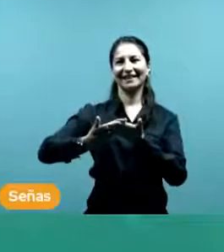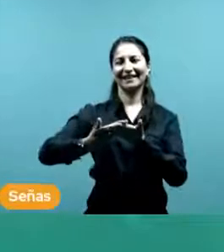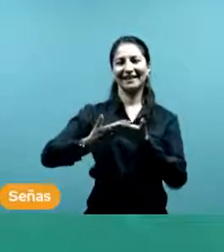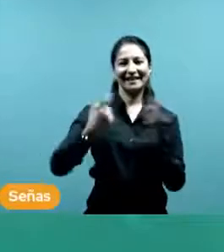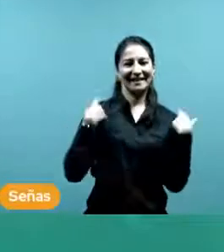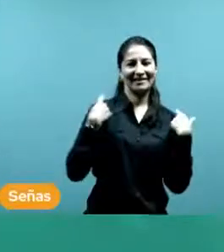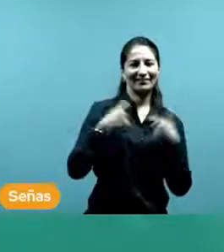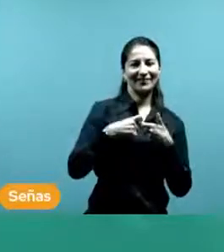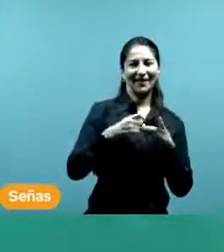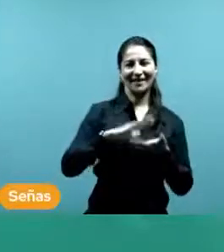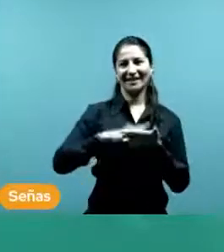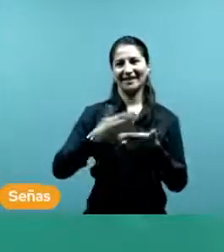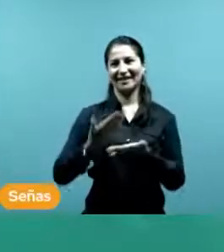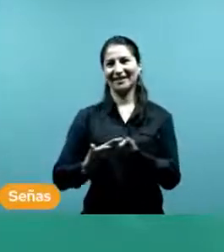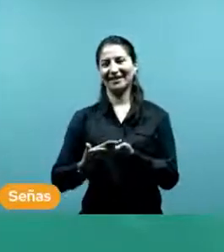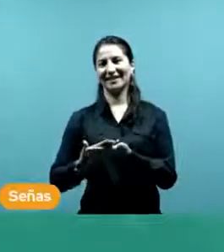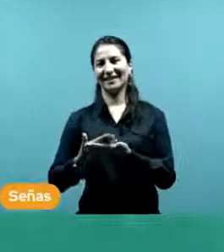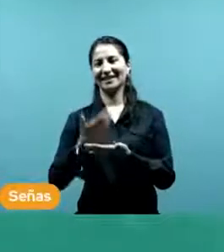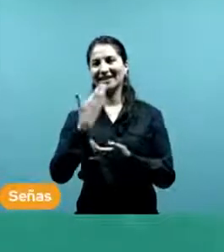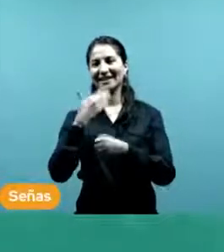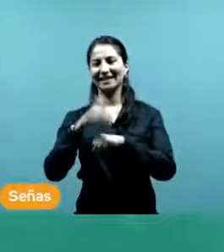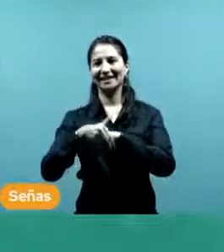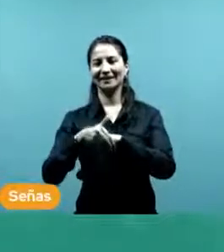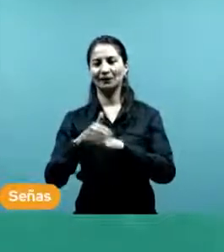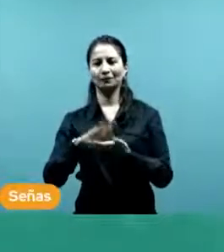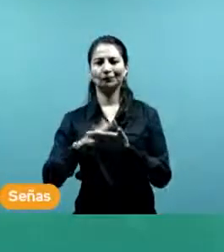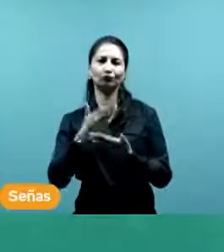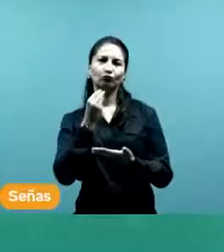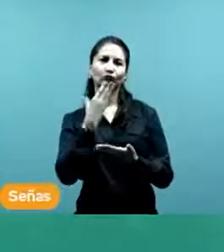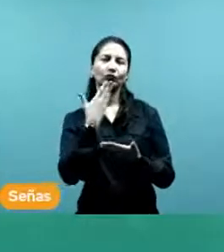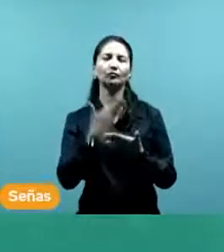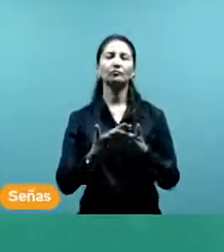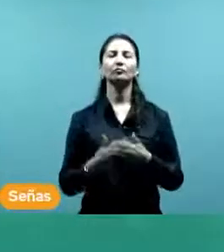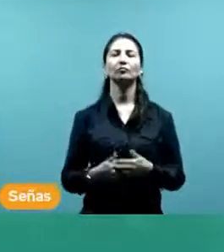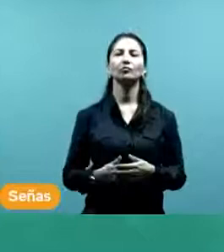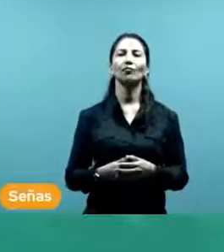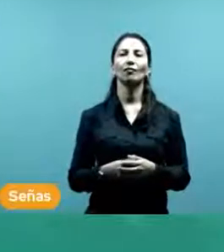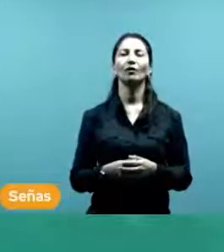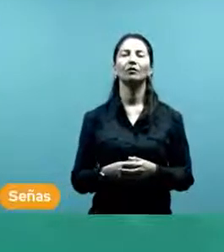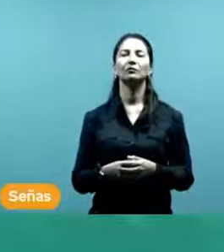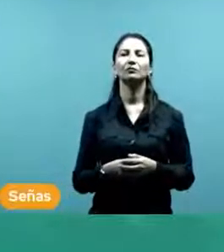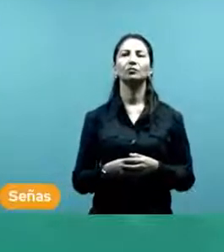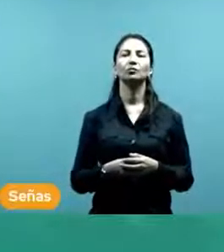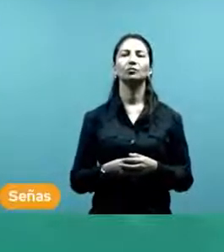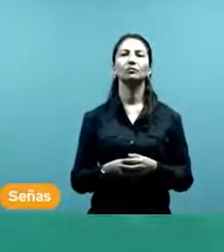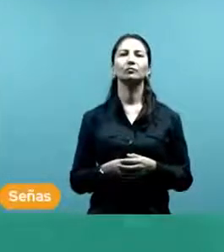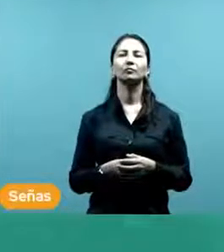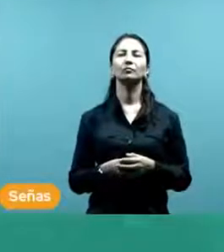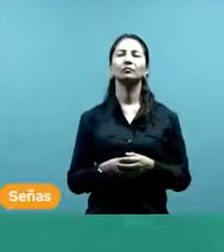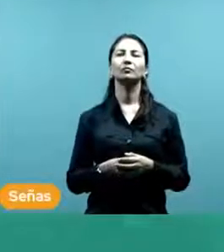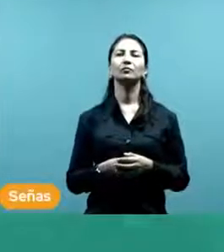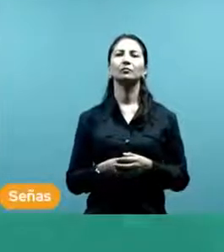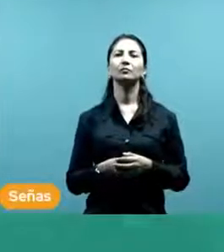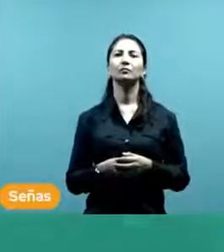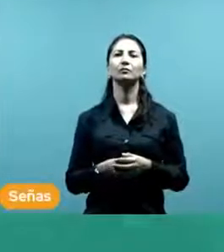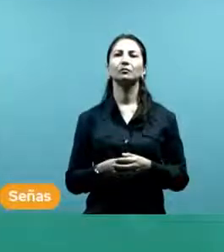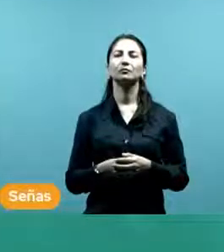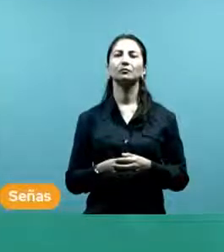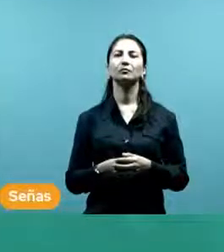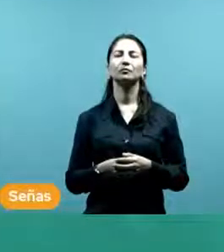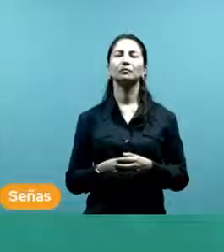But because we have this online possibilities, I would like to show you just four online resources that you can use